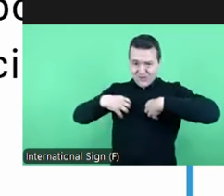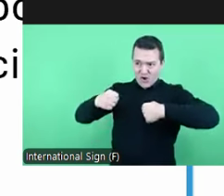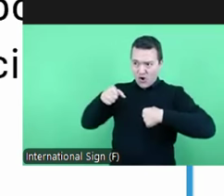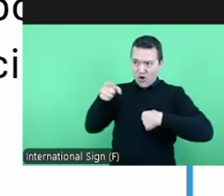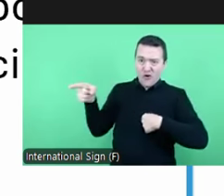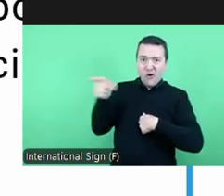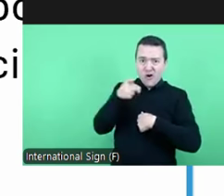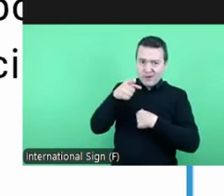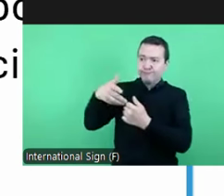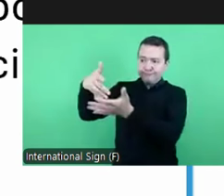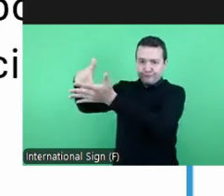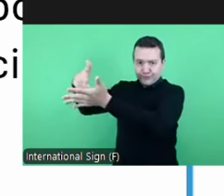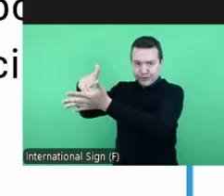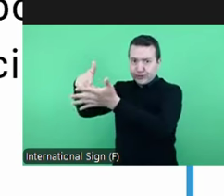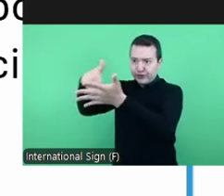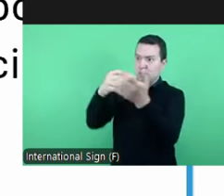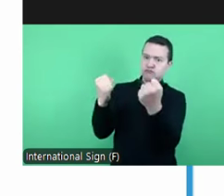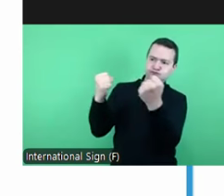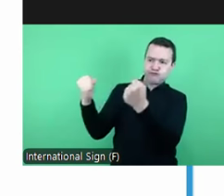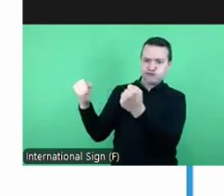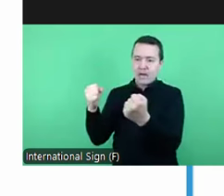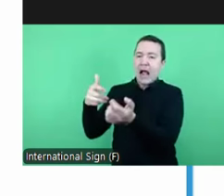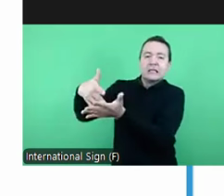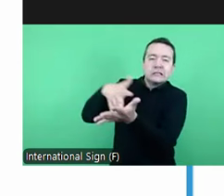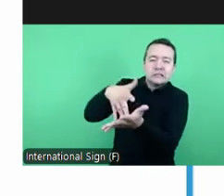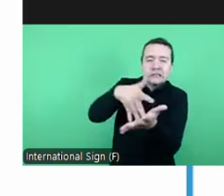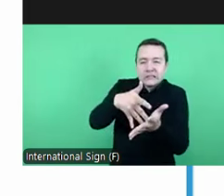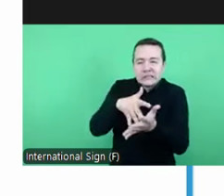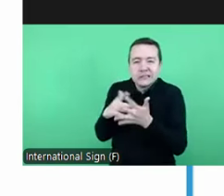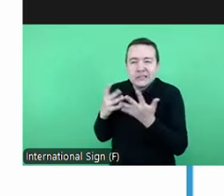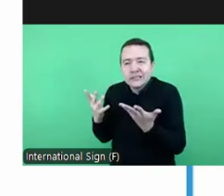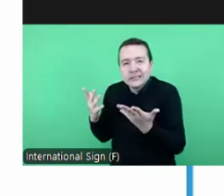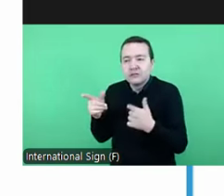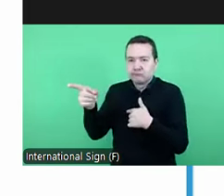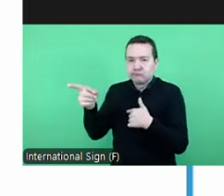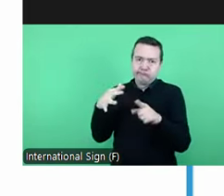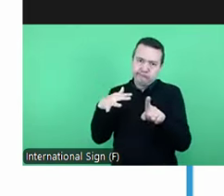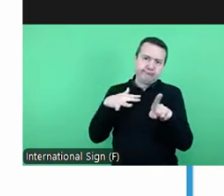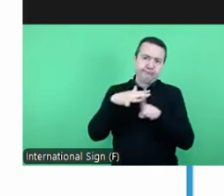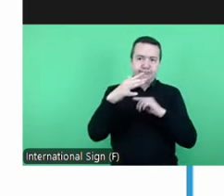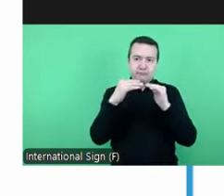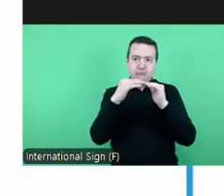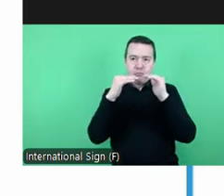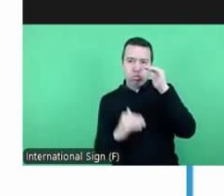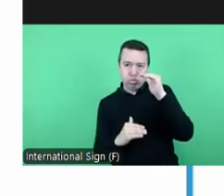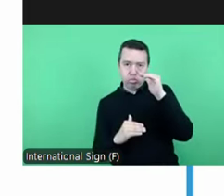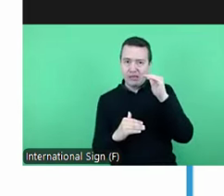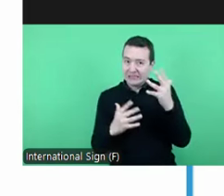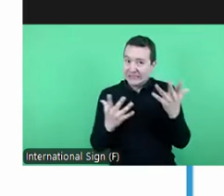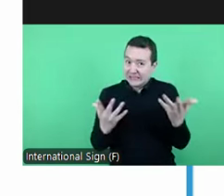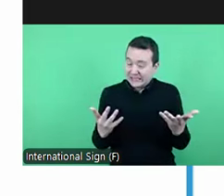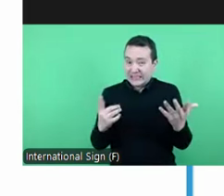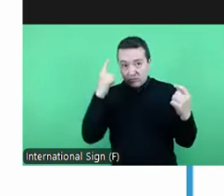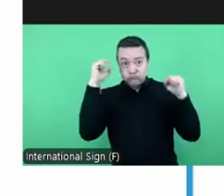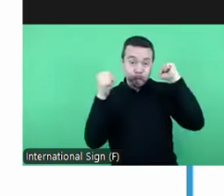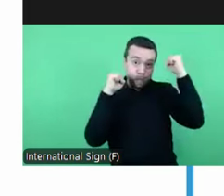that región, que tienen que healthcare ver con las systems have in our condiciones de region that inequidad. pertain to conditions of Esto no es inequality. azaroso, But this is not